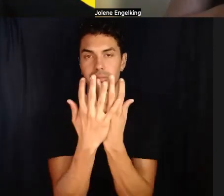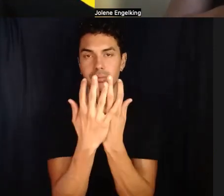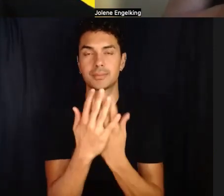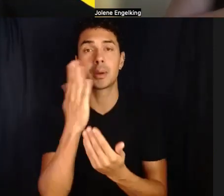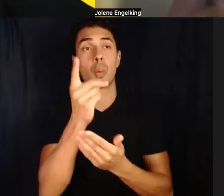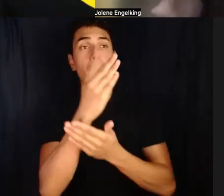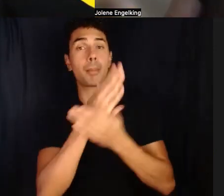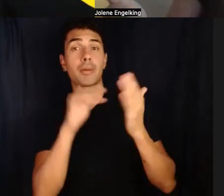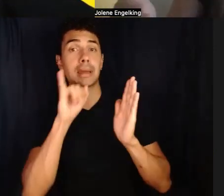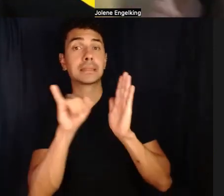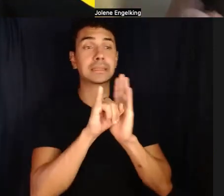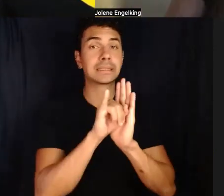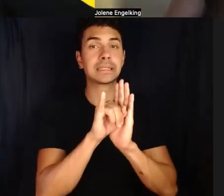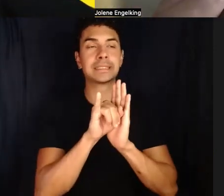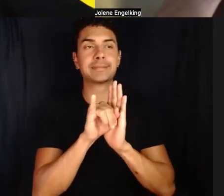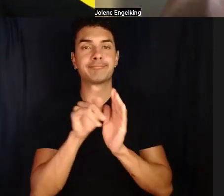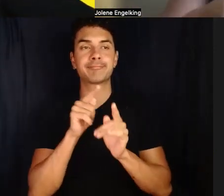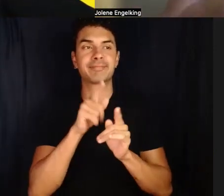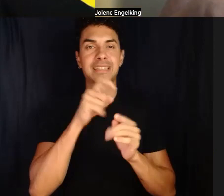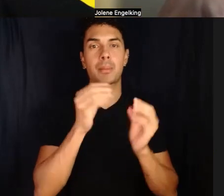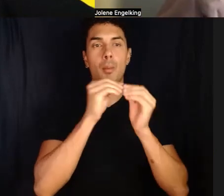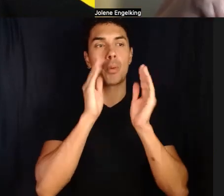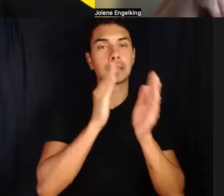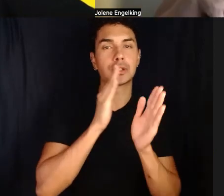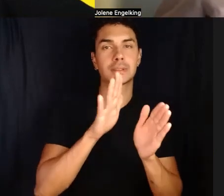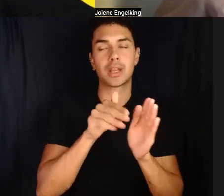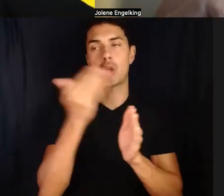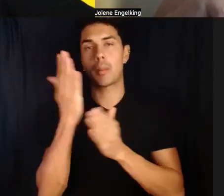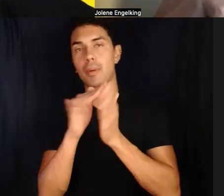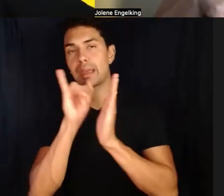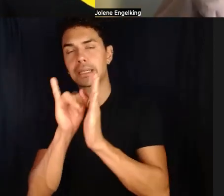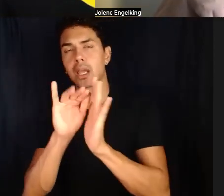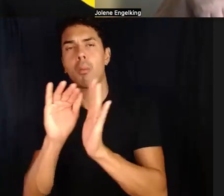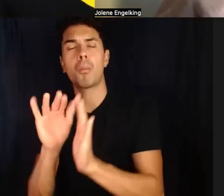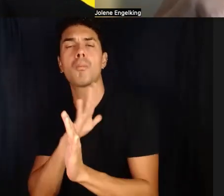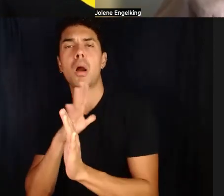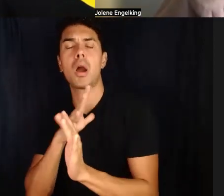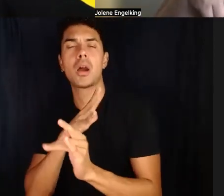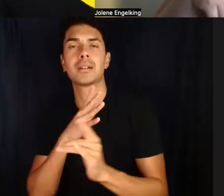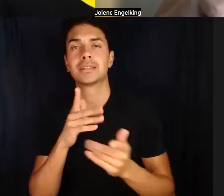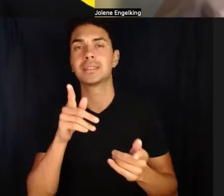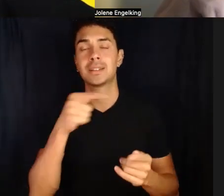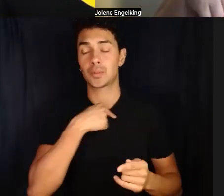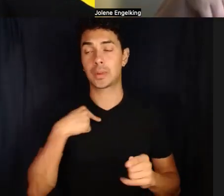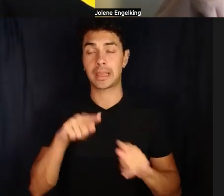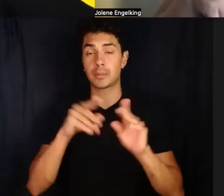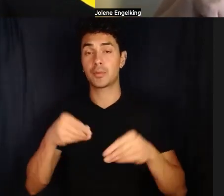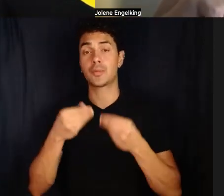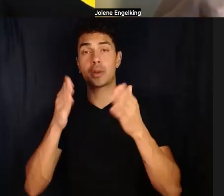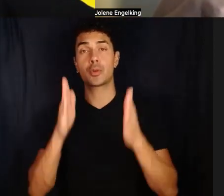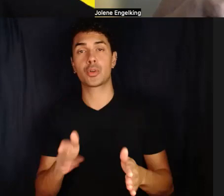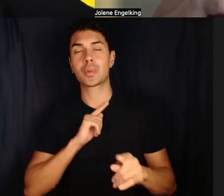is needing more attention than the other. And we also cannot, as service providers, be making those assumptions or putting things on